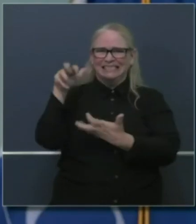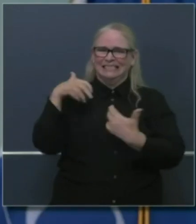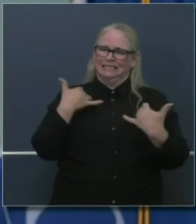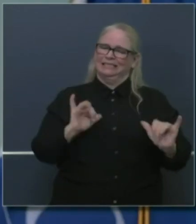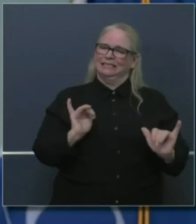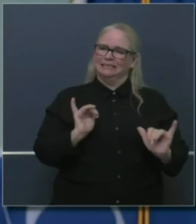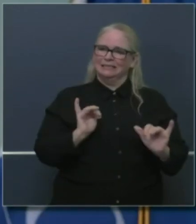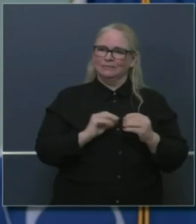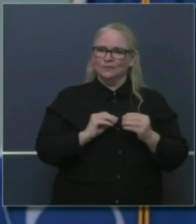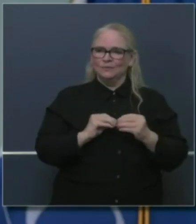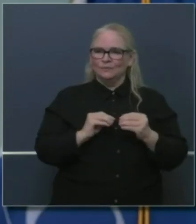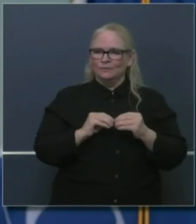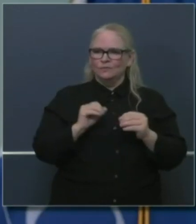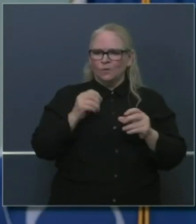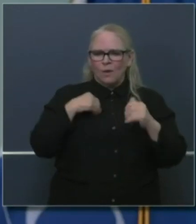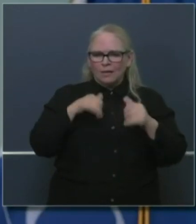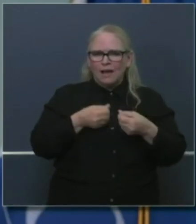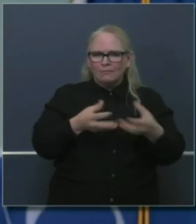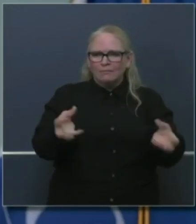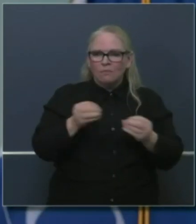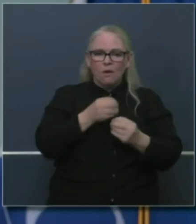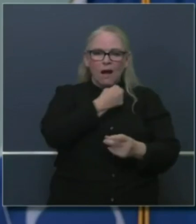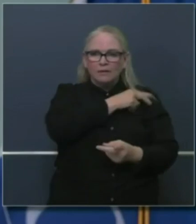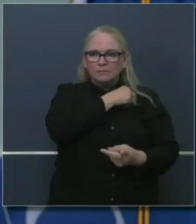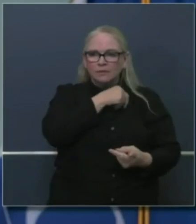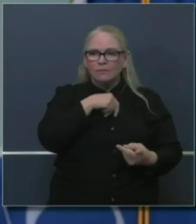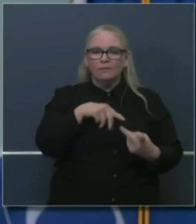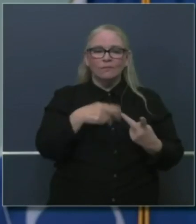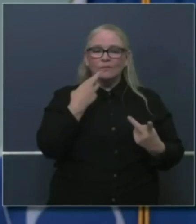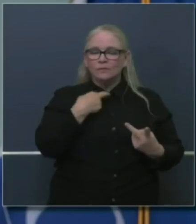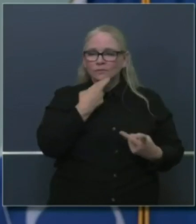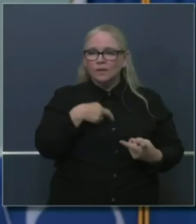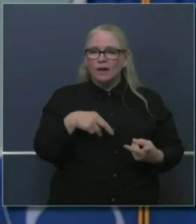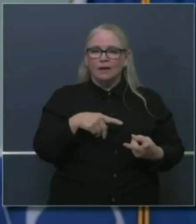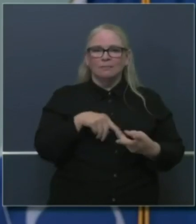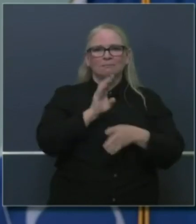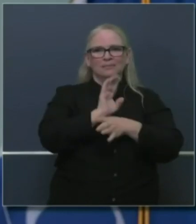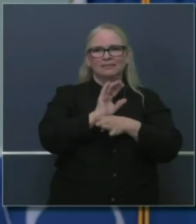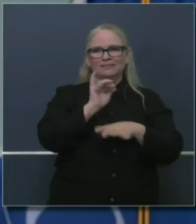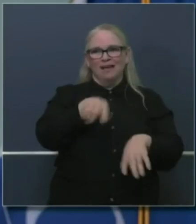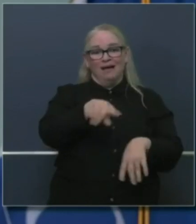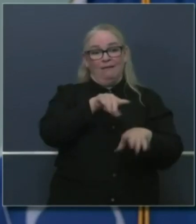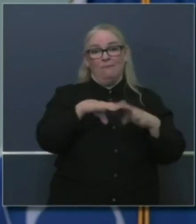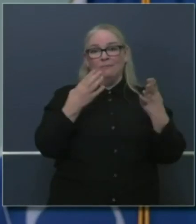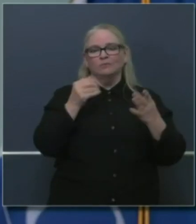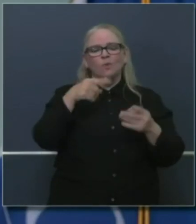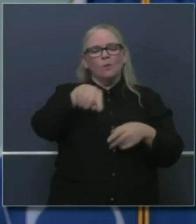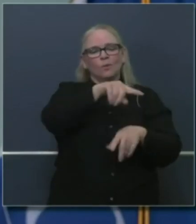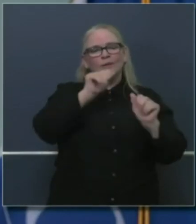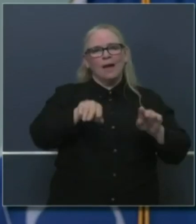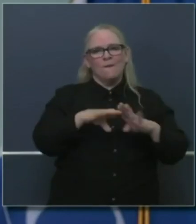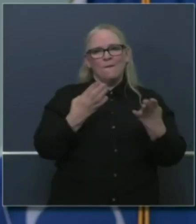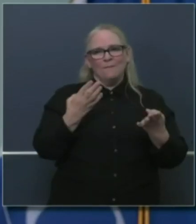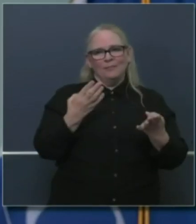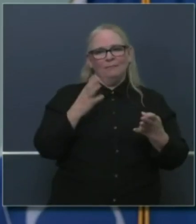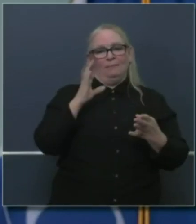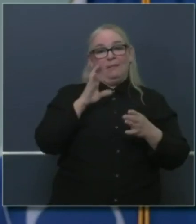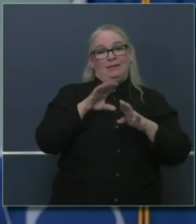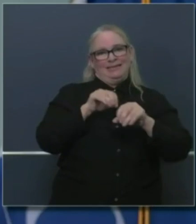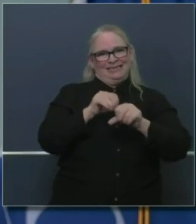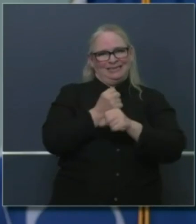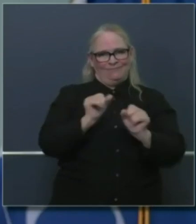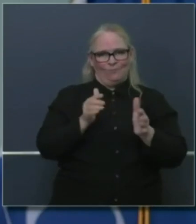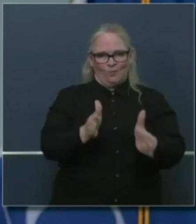like have this appropriate protective gear. So very encouraged by the progress that's being made. Next question. Alex Michelson, Fox